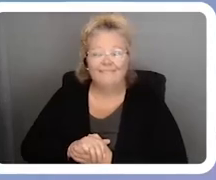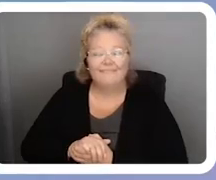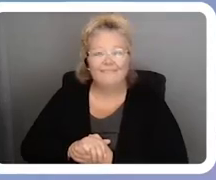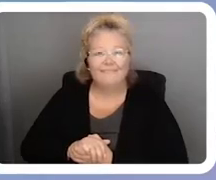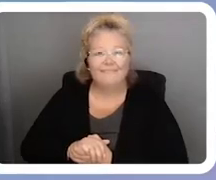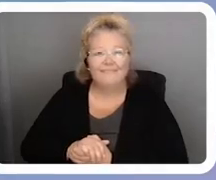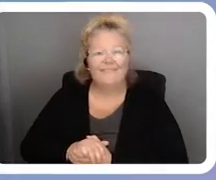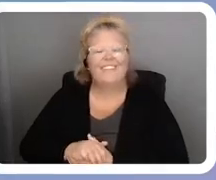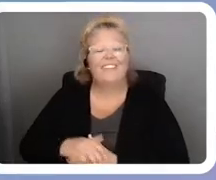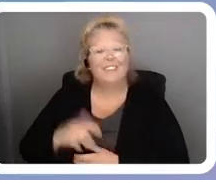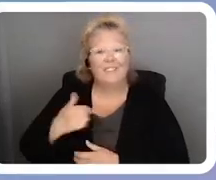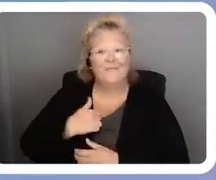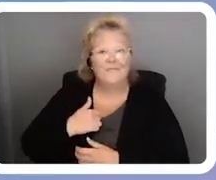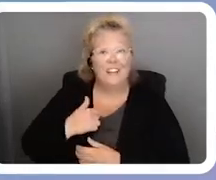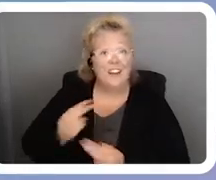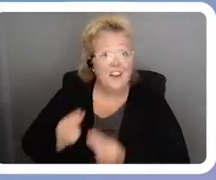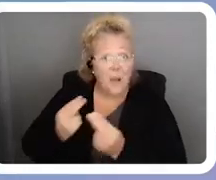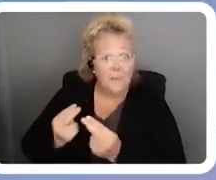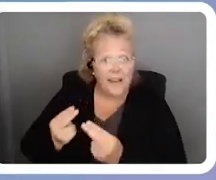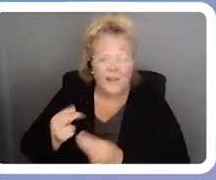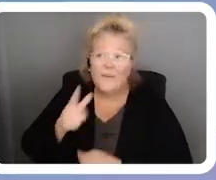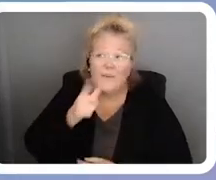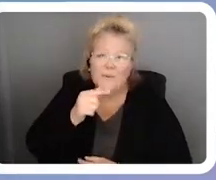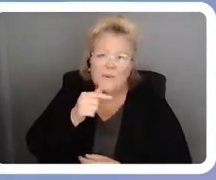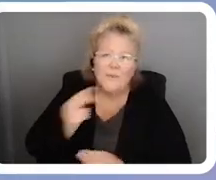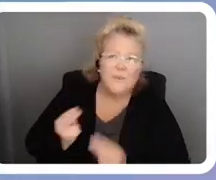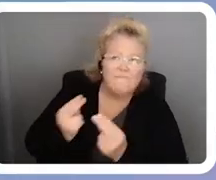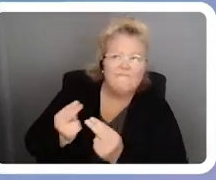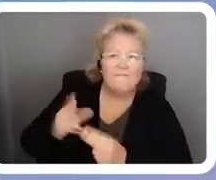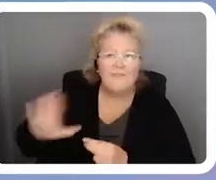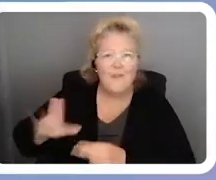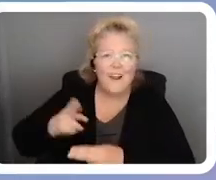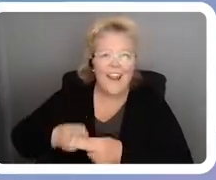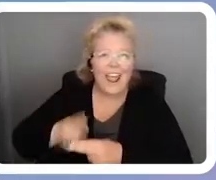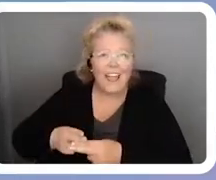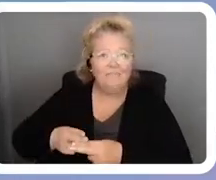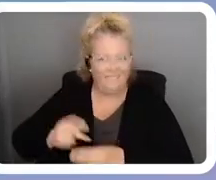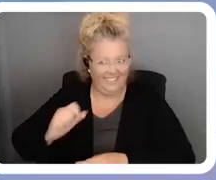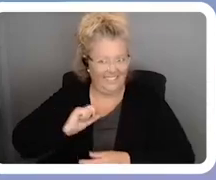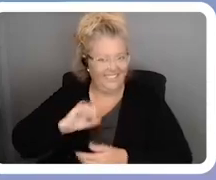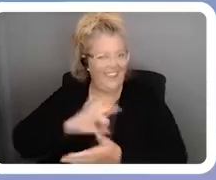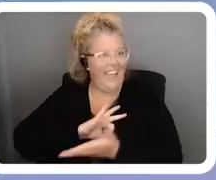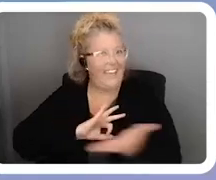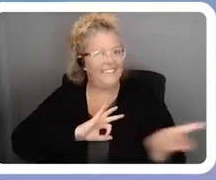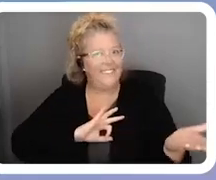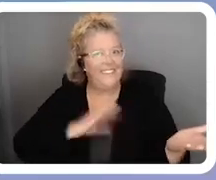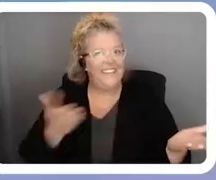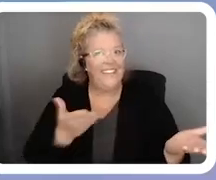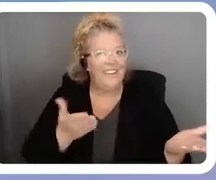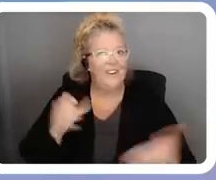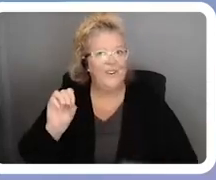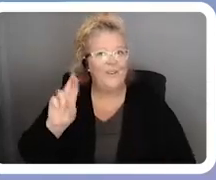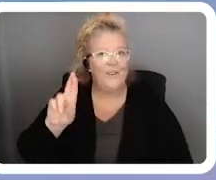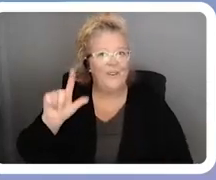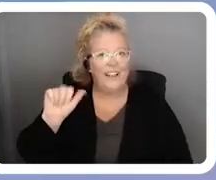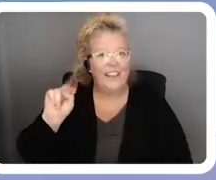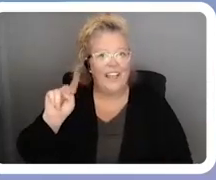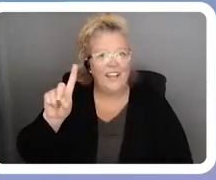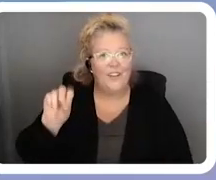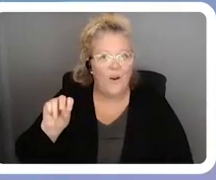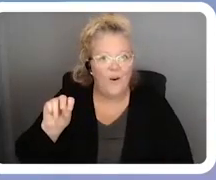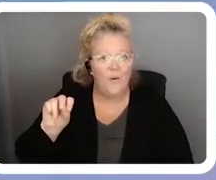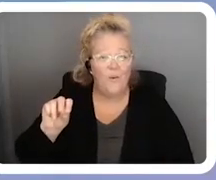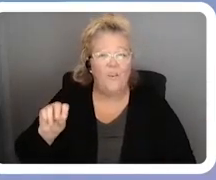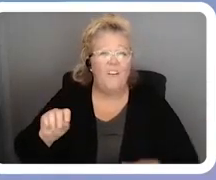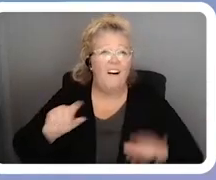you were nominated for this honor from your staff here in Orlando. And of all the